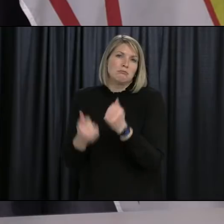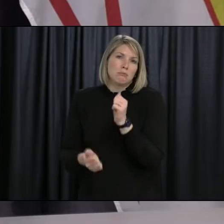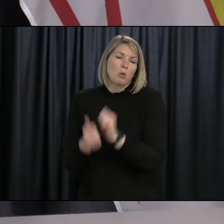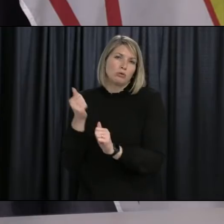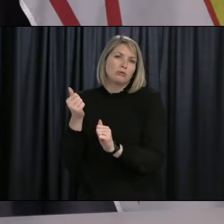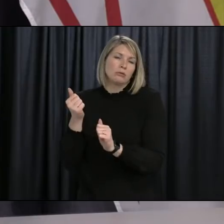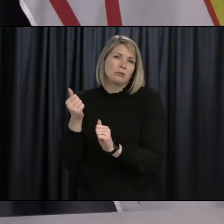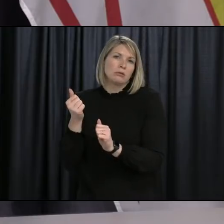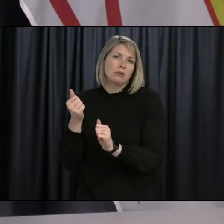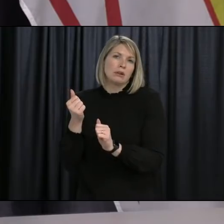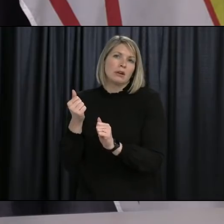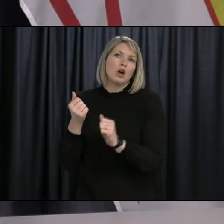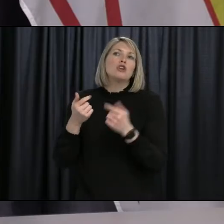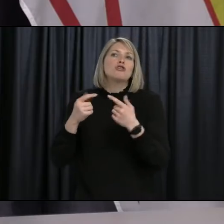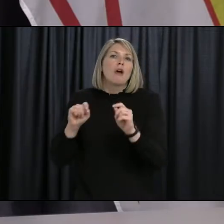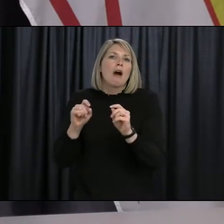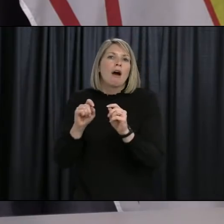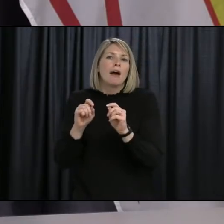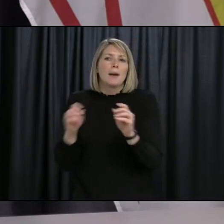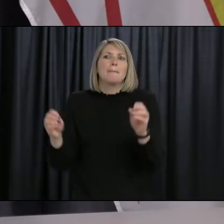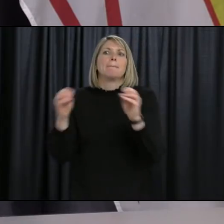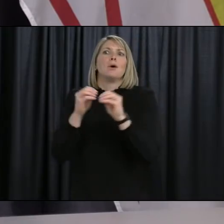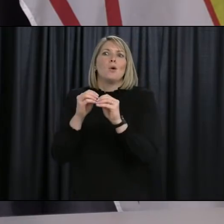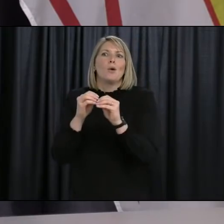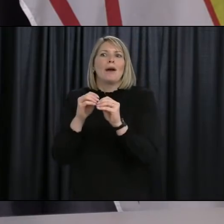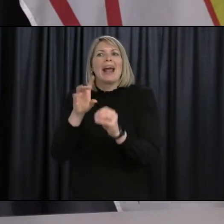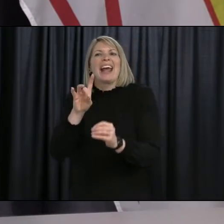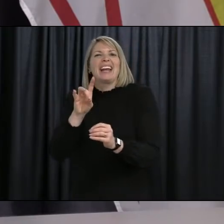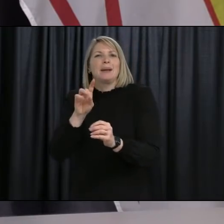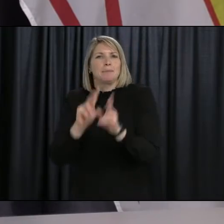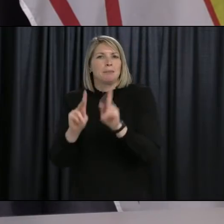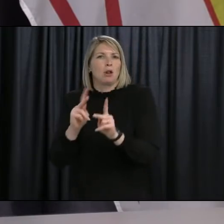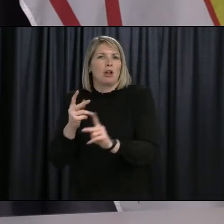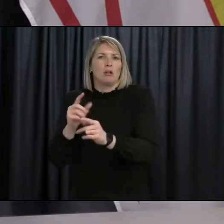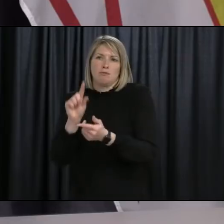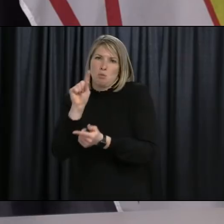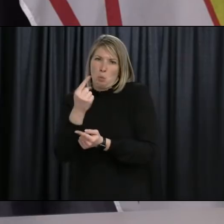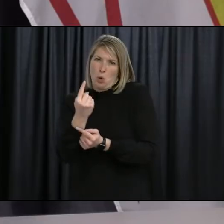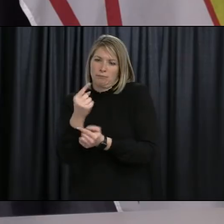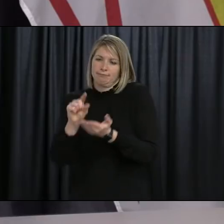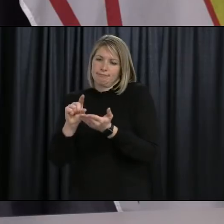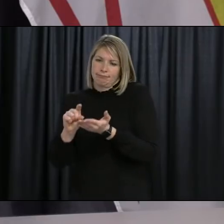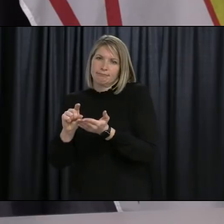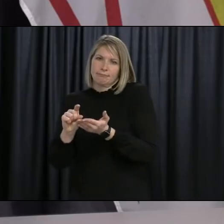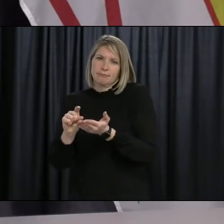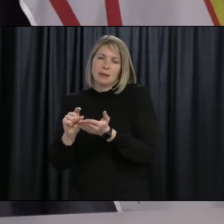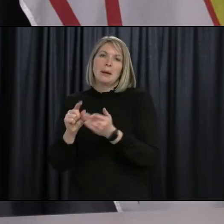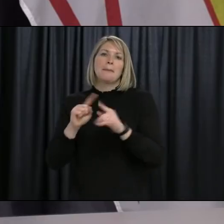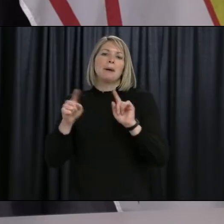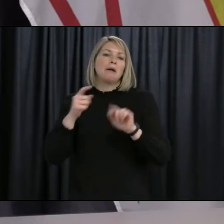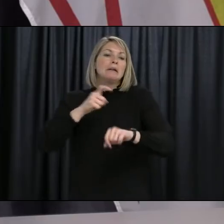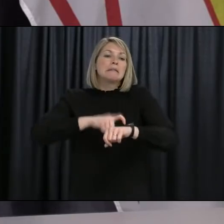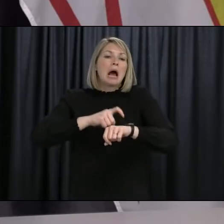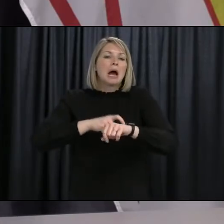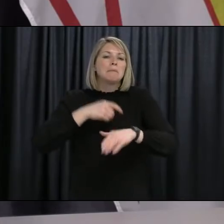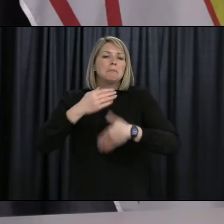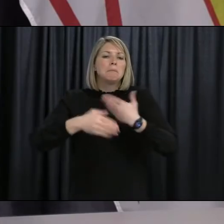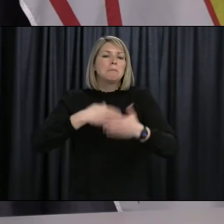It's something we're working on, and I guess as time goes on, we'll see what the impact will be. Thank